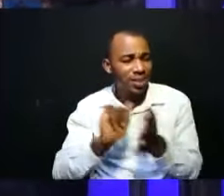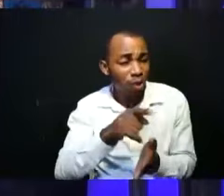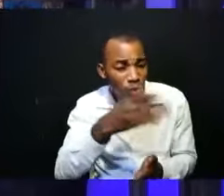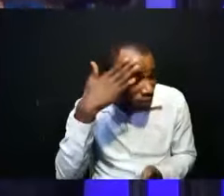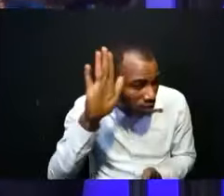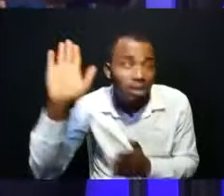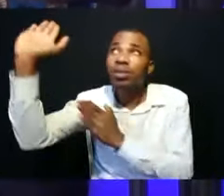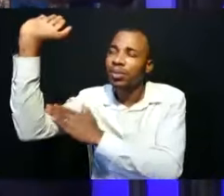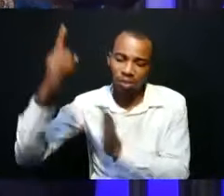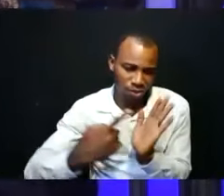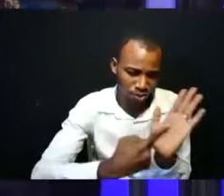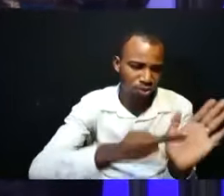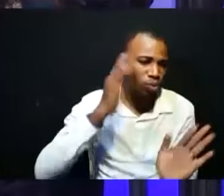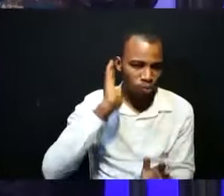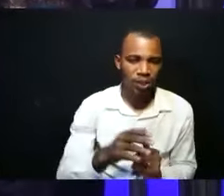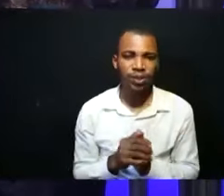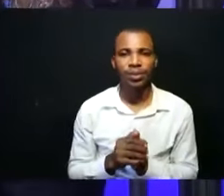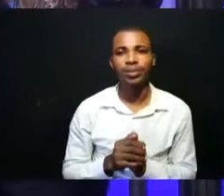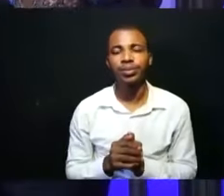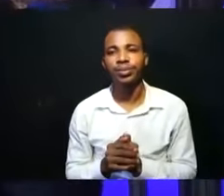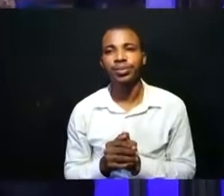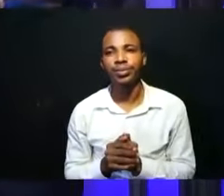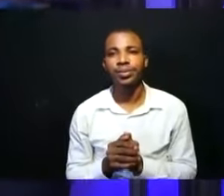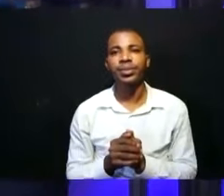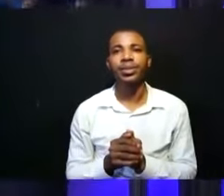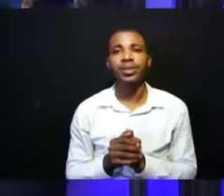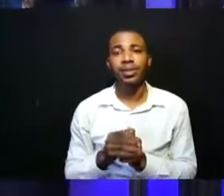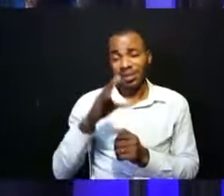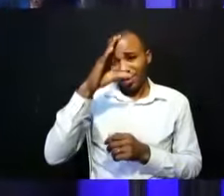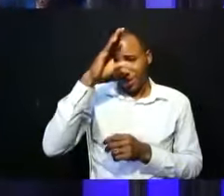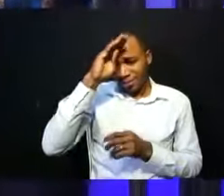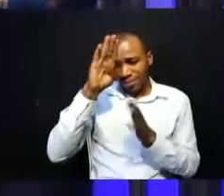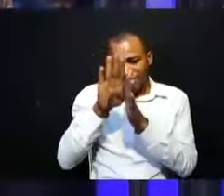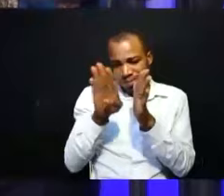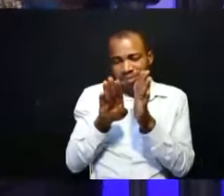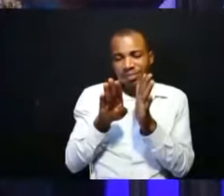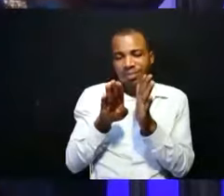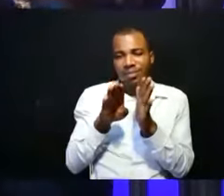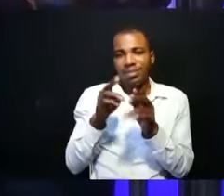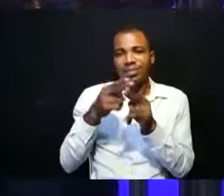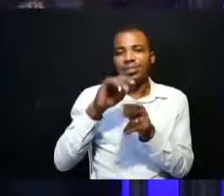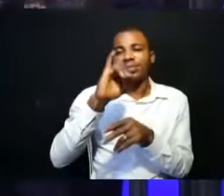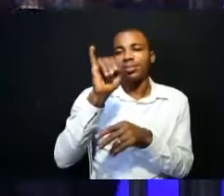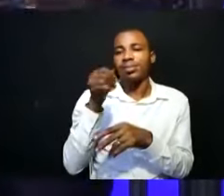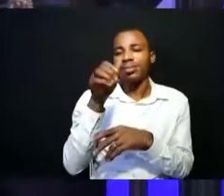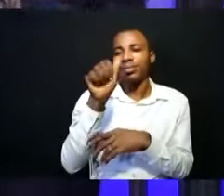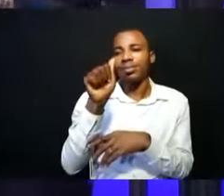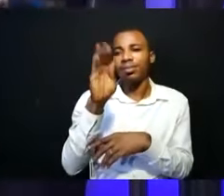not know. See, Jabez was more honorable than